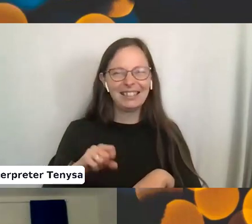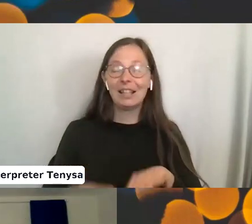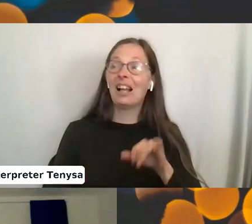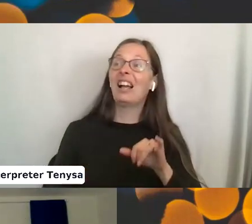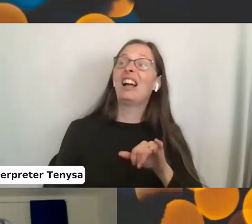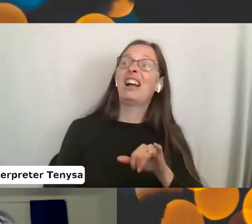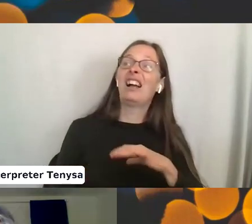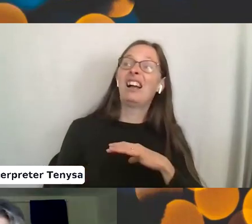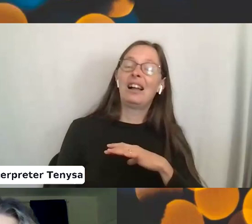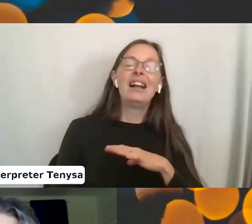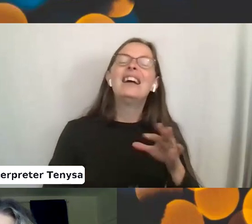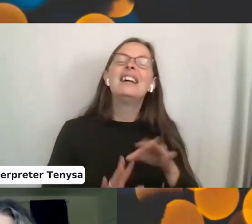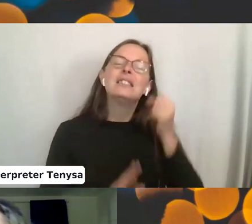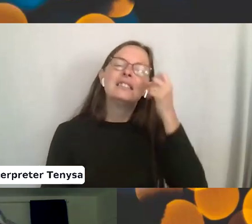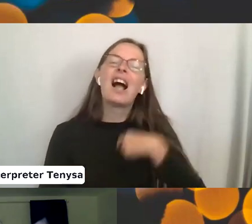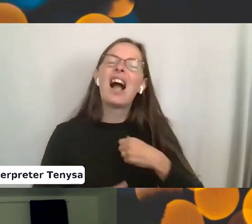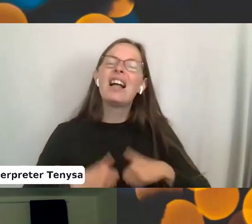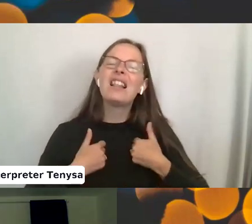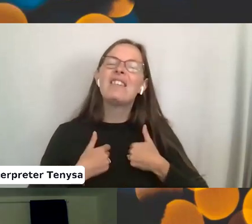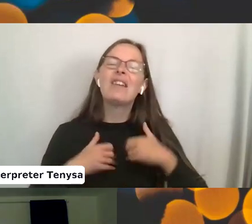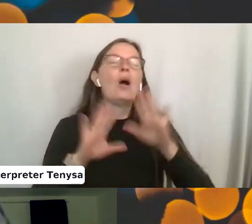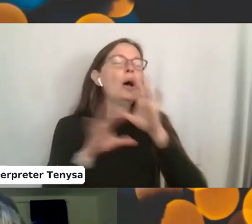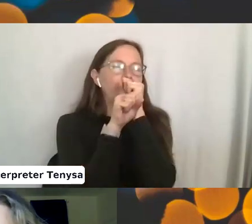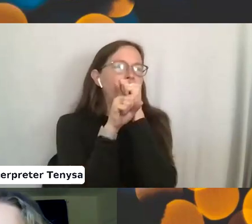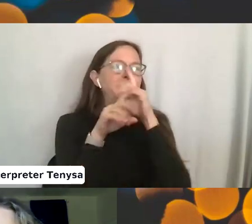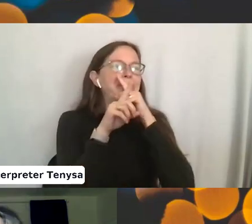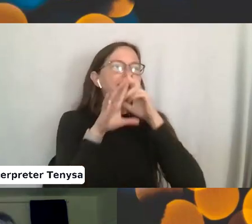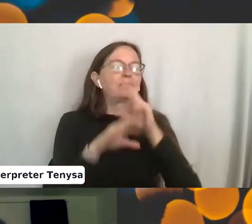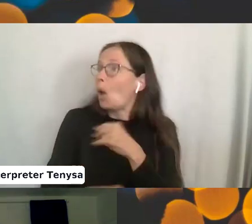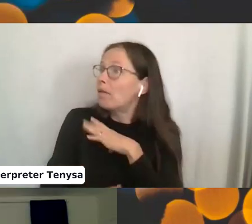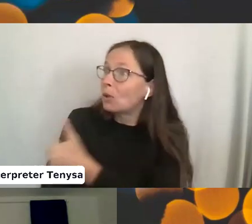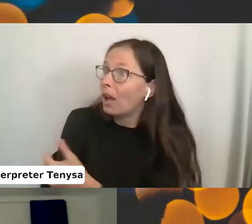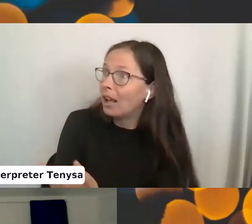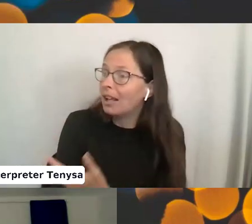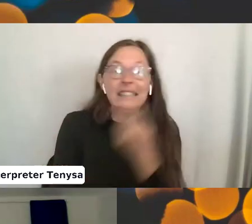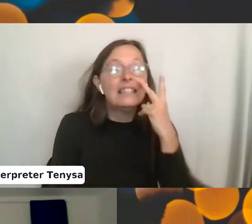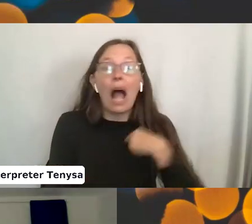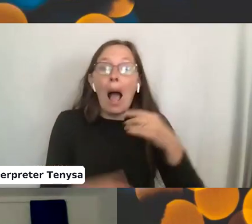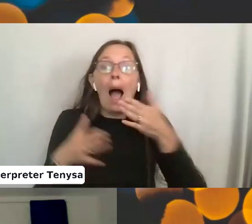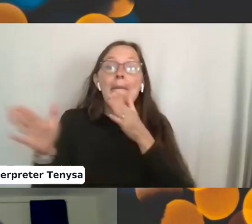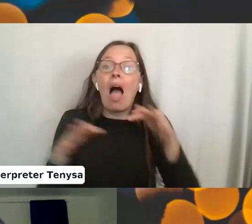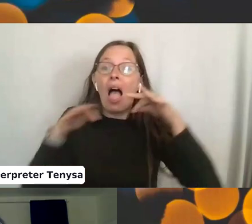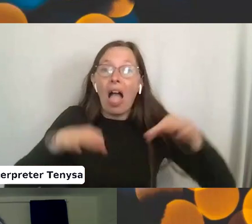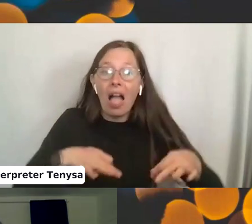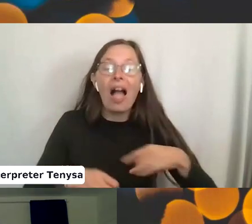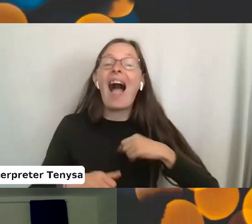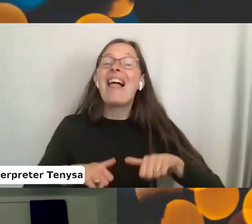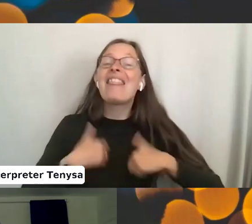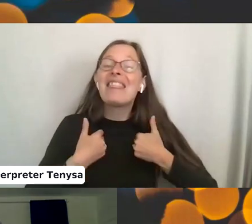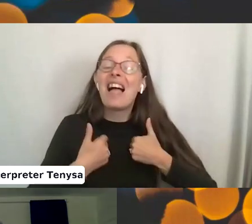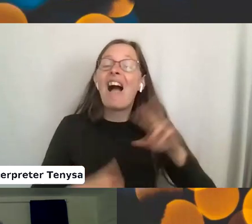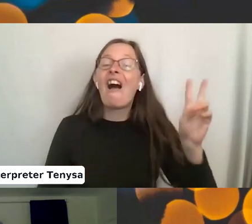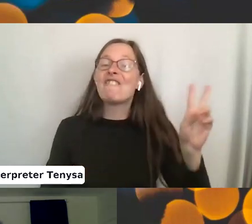right. Except I live in the Pacific North. Okay, never mind. Sorry. Okay. No, go ahead. Yeah. I was just going to say, I live in Vancouver in the